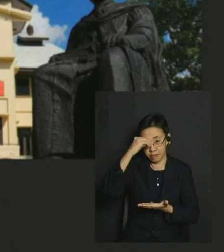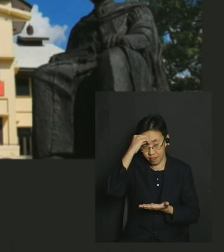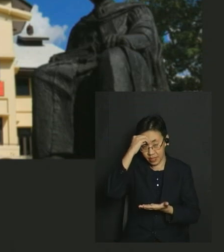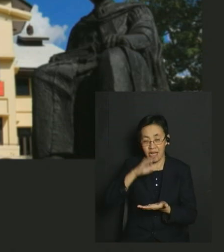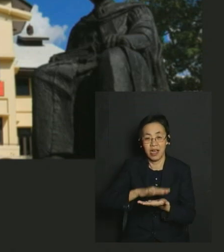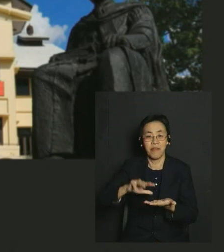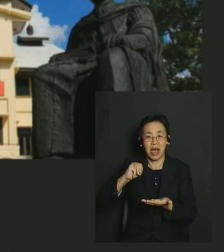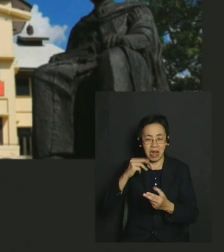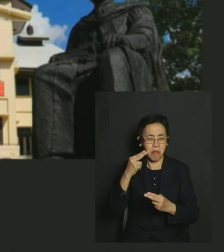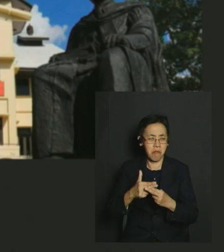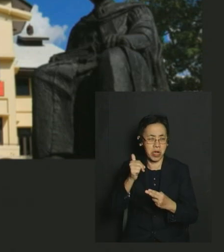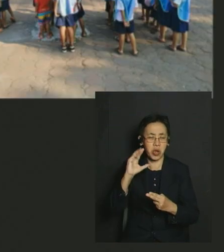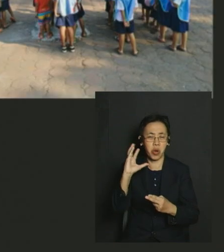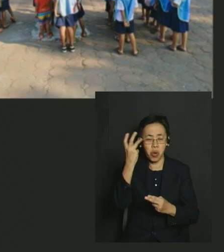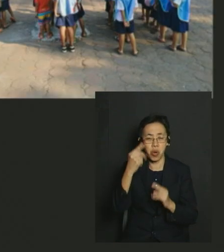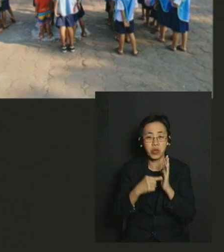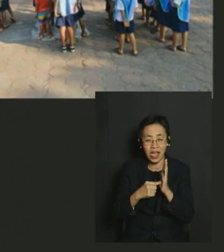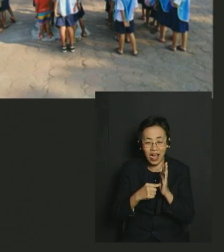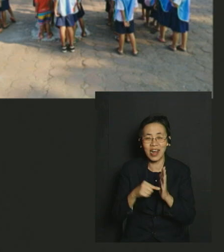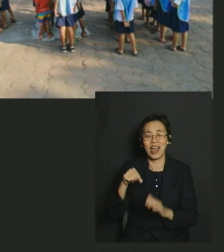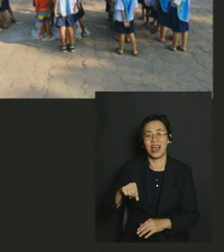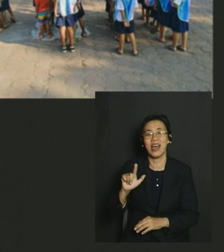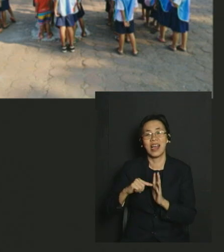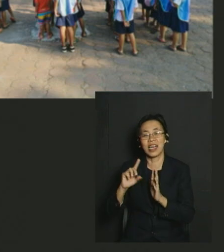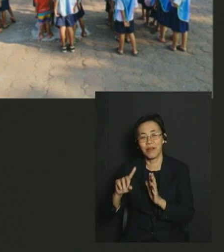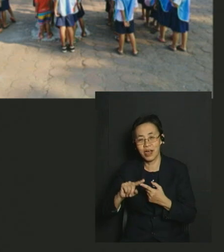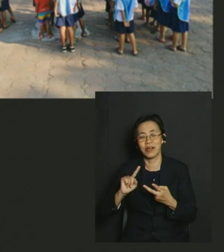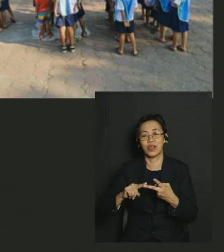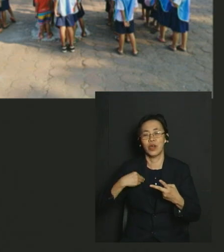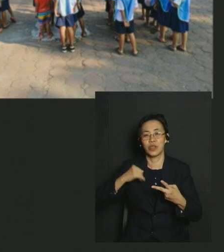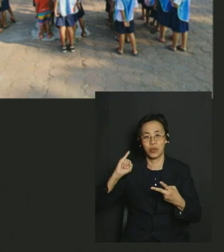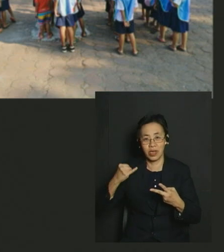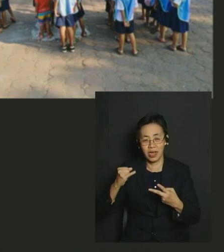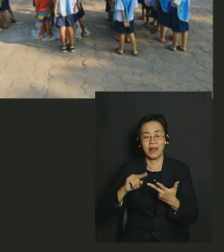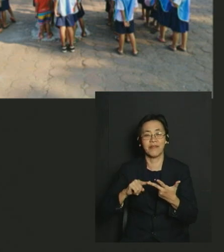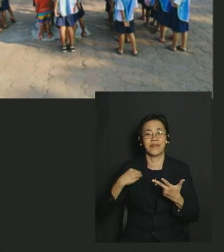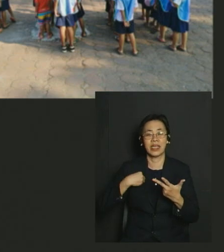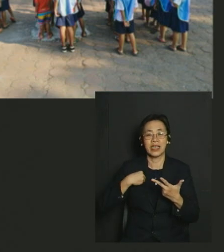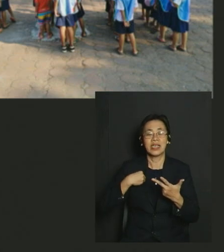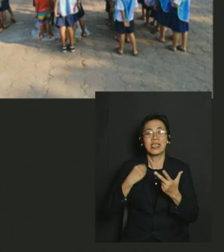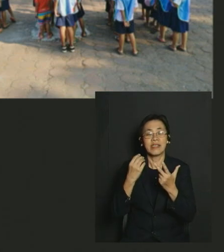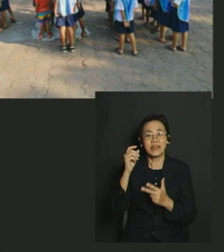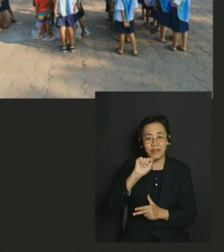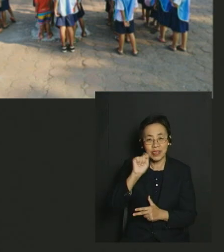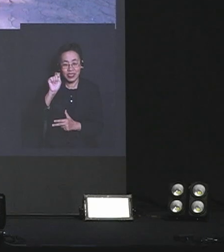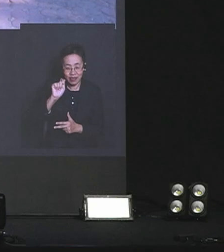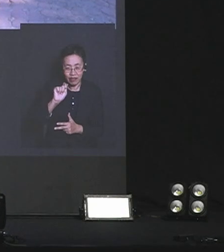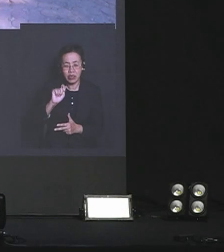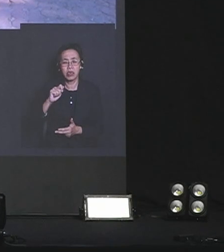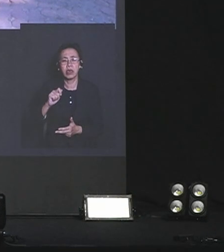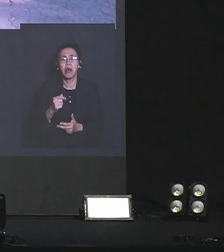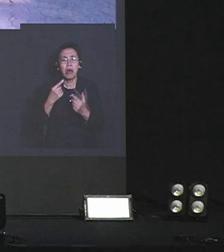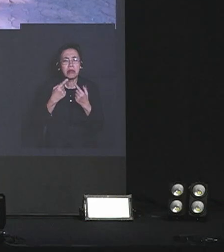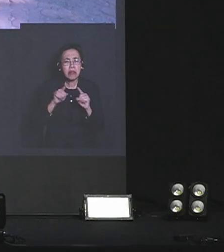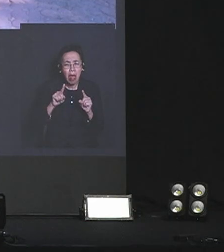and everywhere, right? But what we are lacking is the child care center. It's very small in the